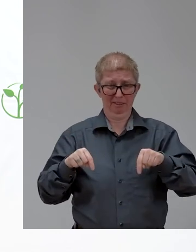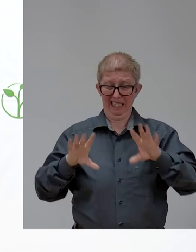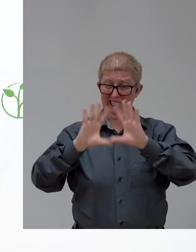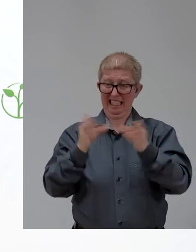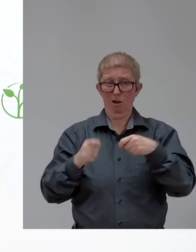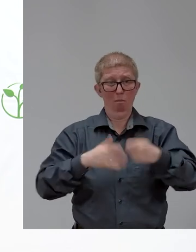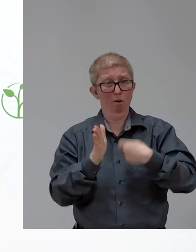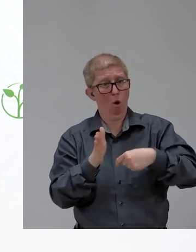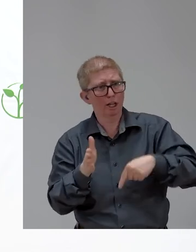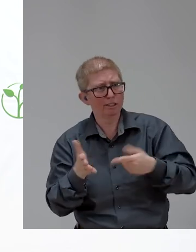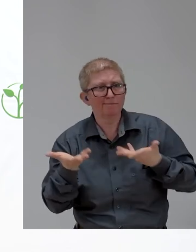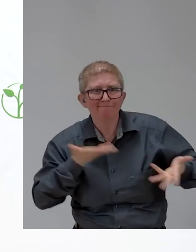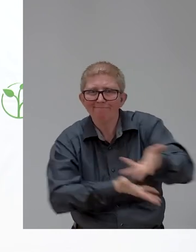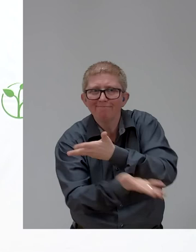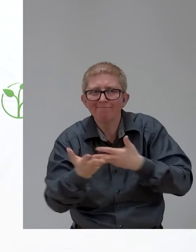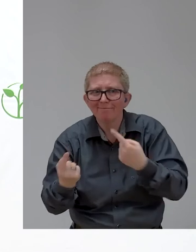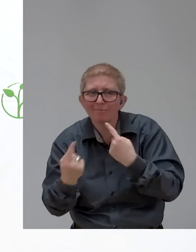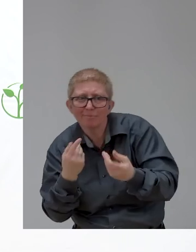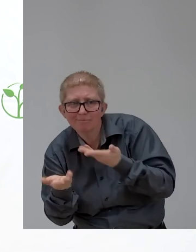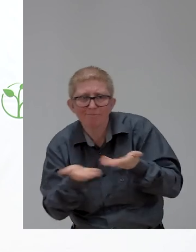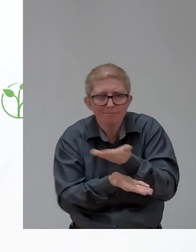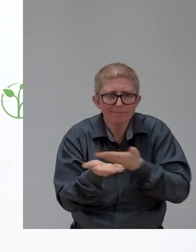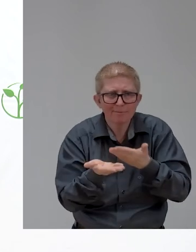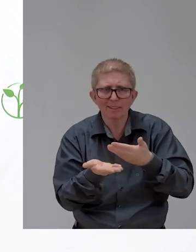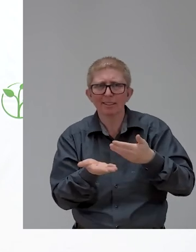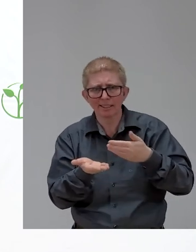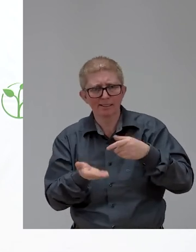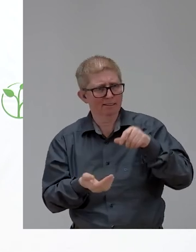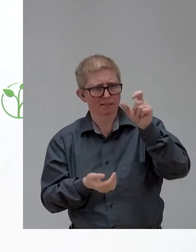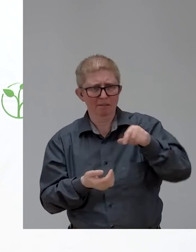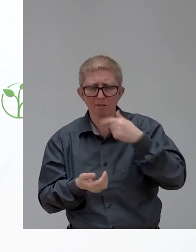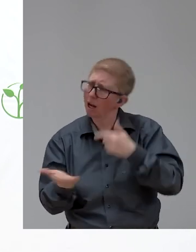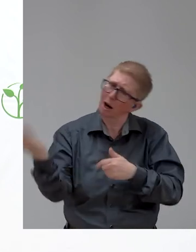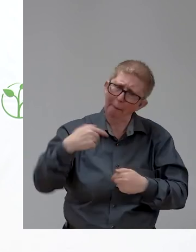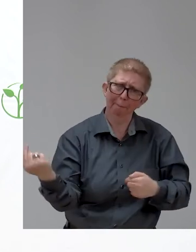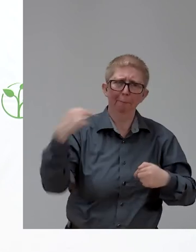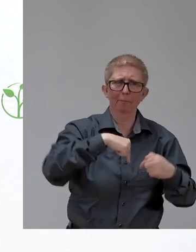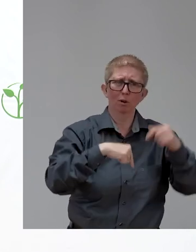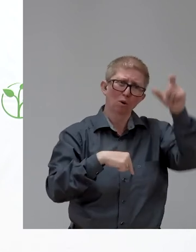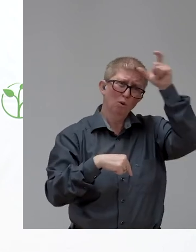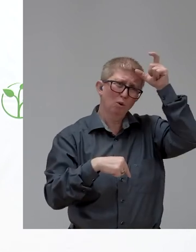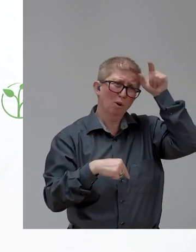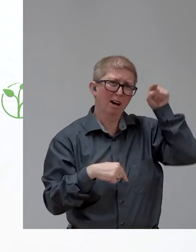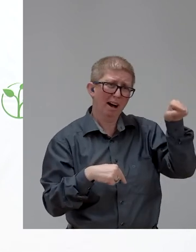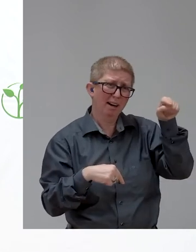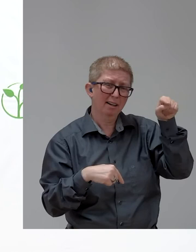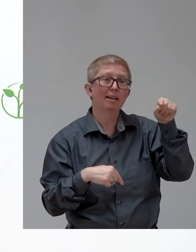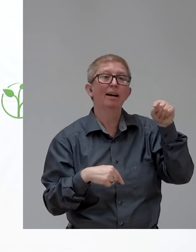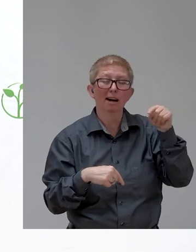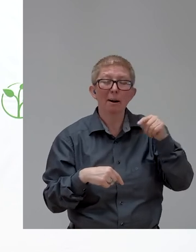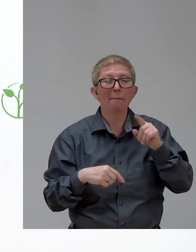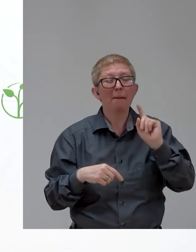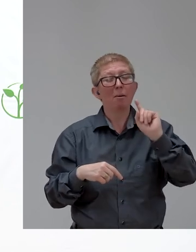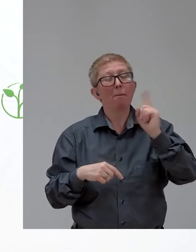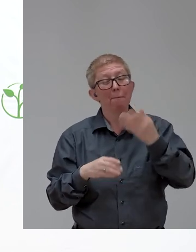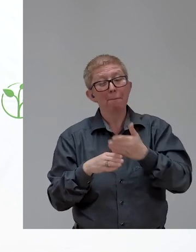the Turkish ecosystem works, how the financing works and all these things. At the end, the